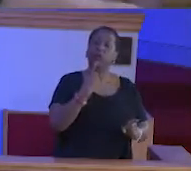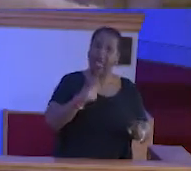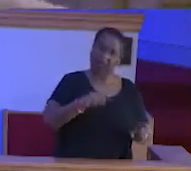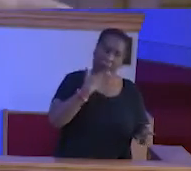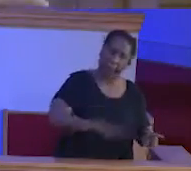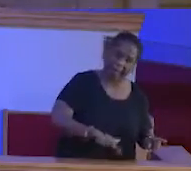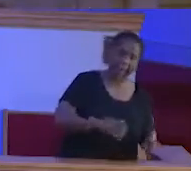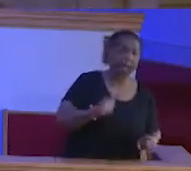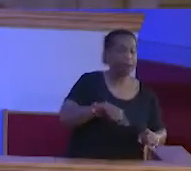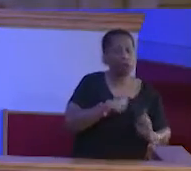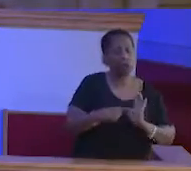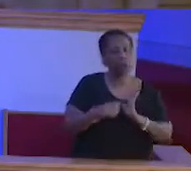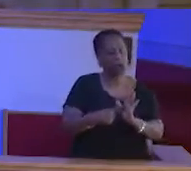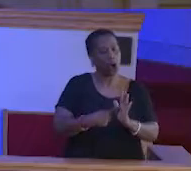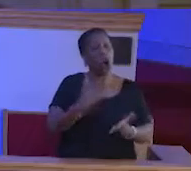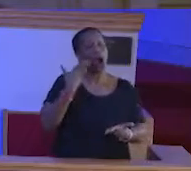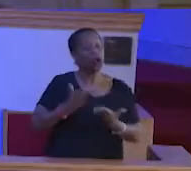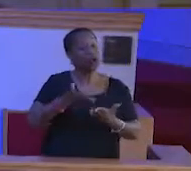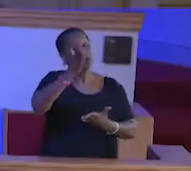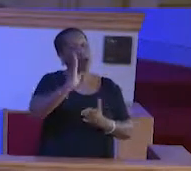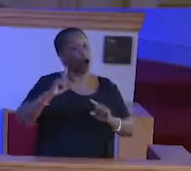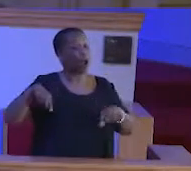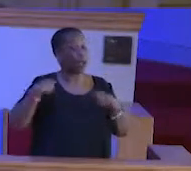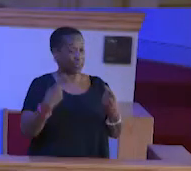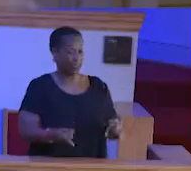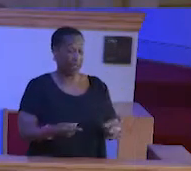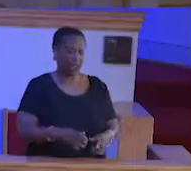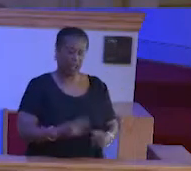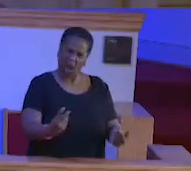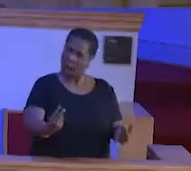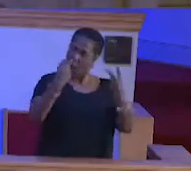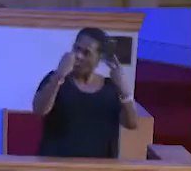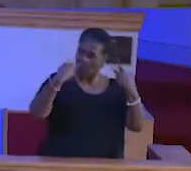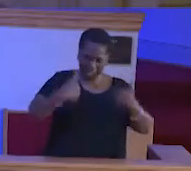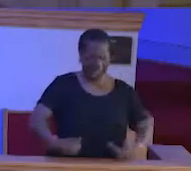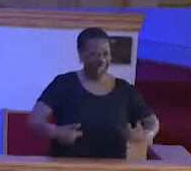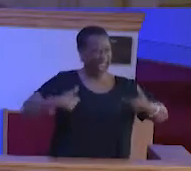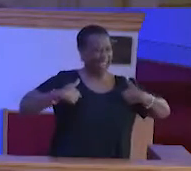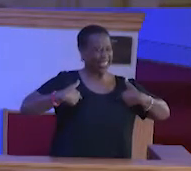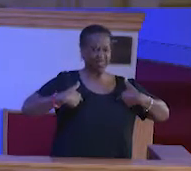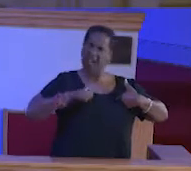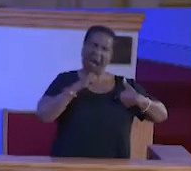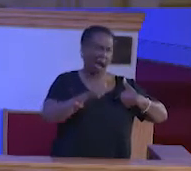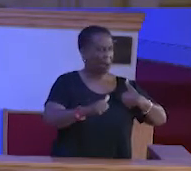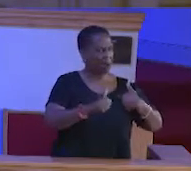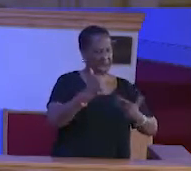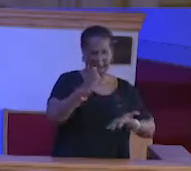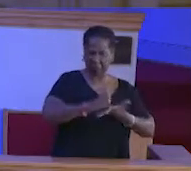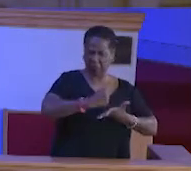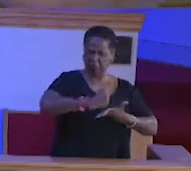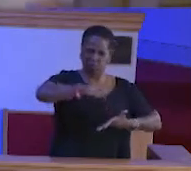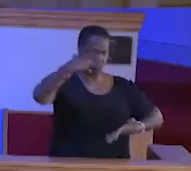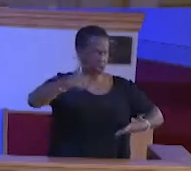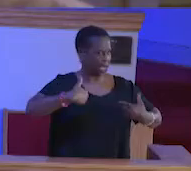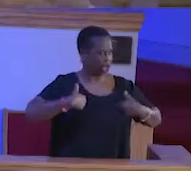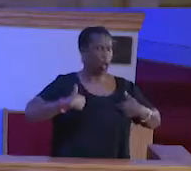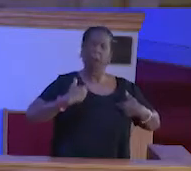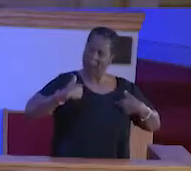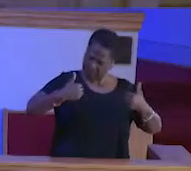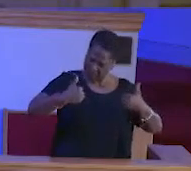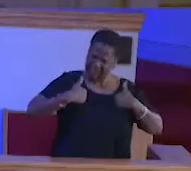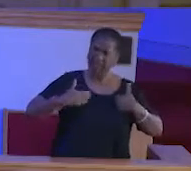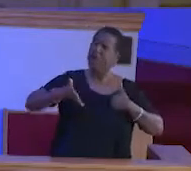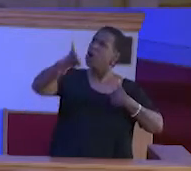we are, but to show how good God has been. Look at us. We're not people of means, but we're people that